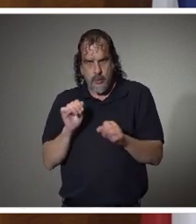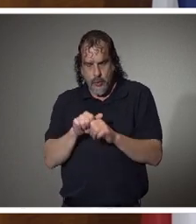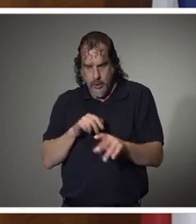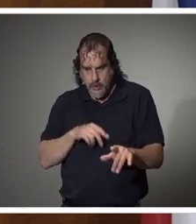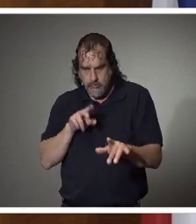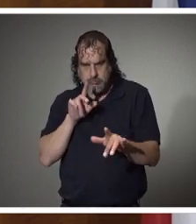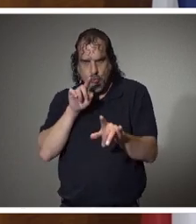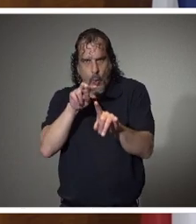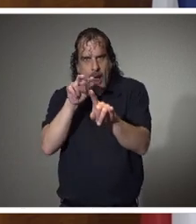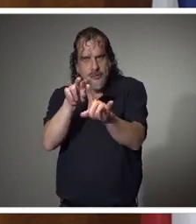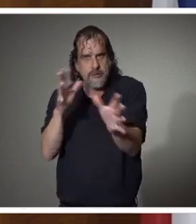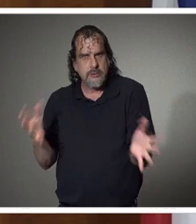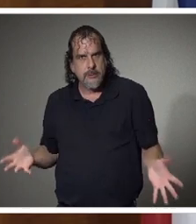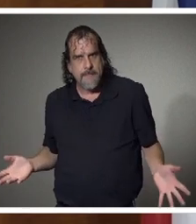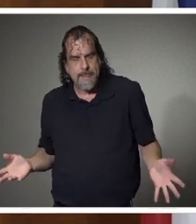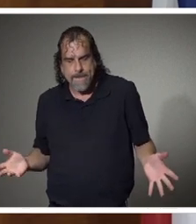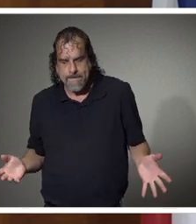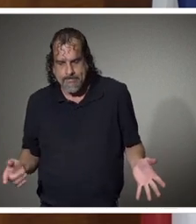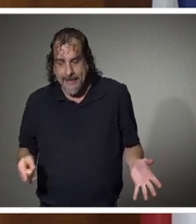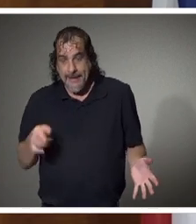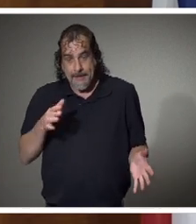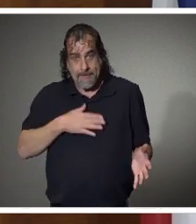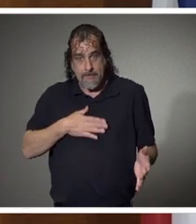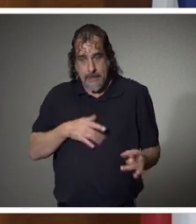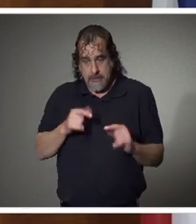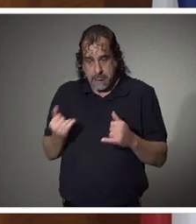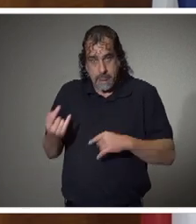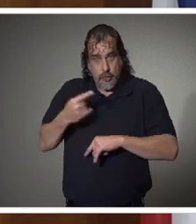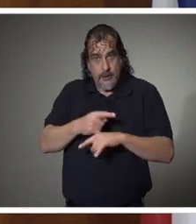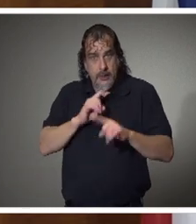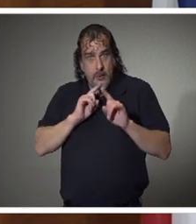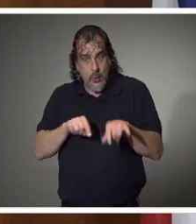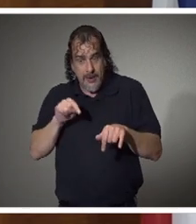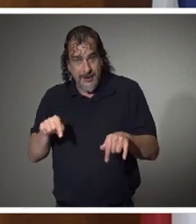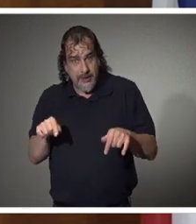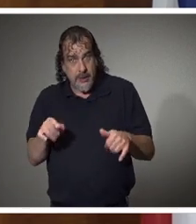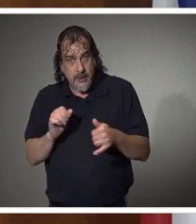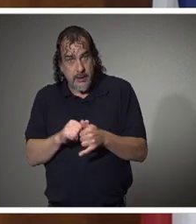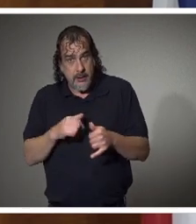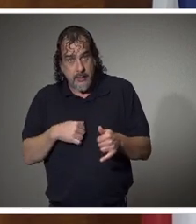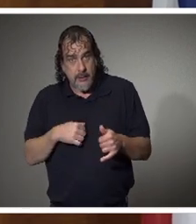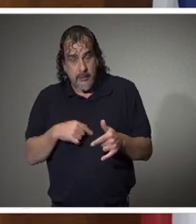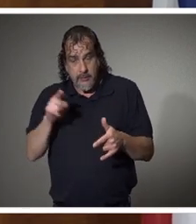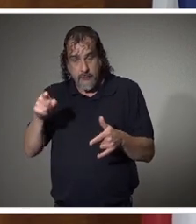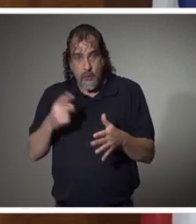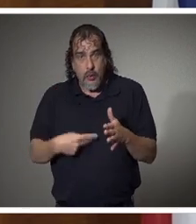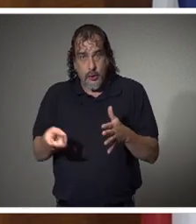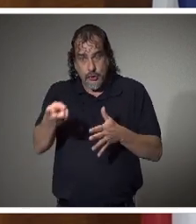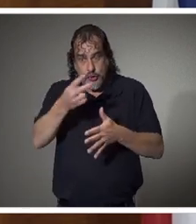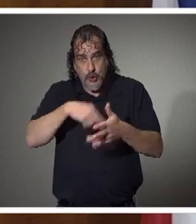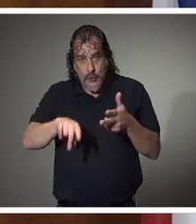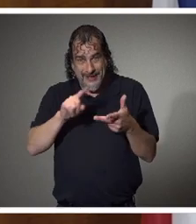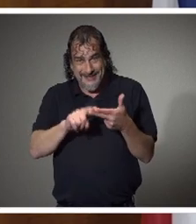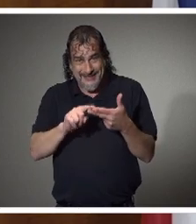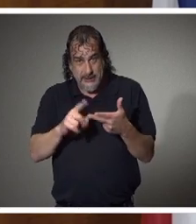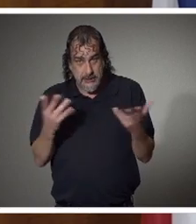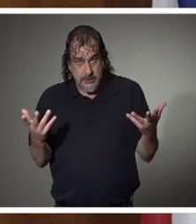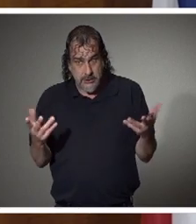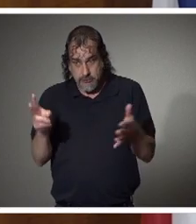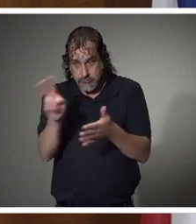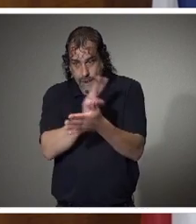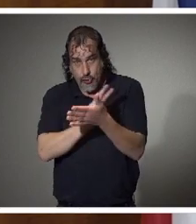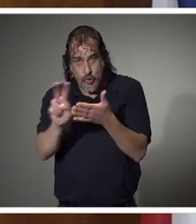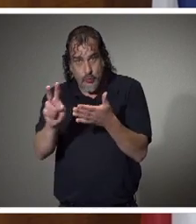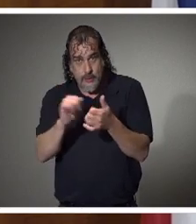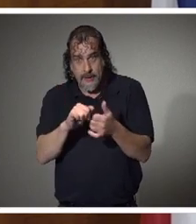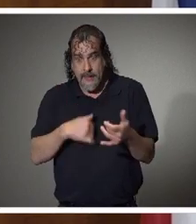those. While this particular order, and I'm not sure if I said this earlier or not, this particular order is in effect for 2 weeks. That does not mean that we're not